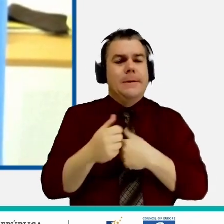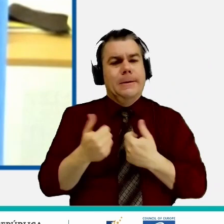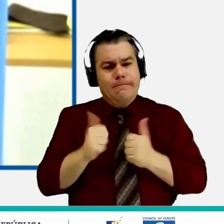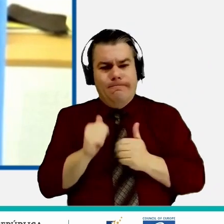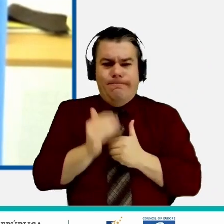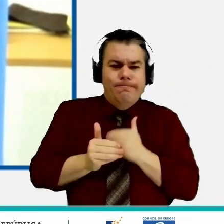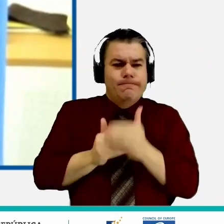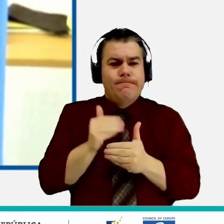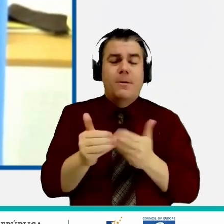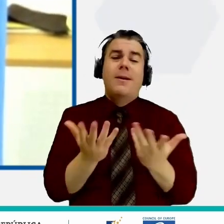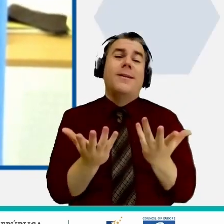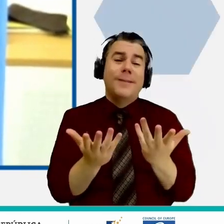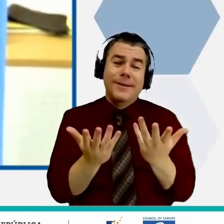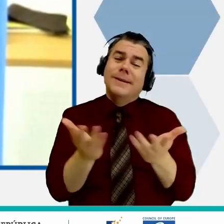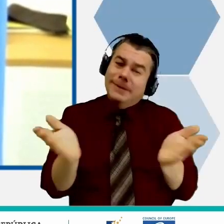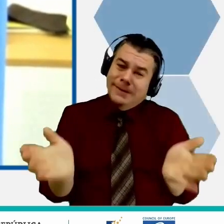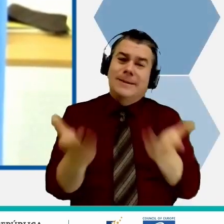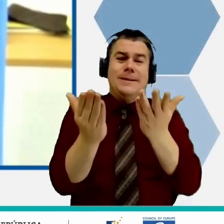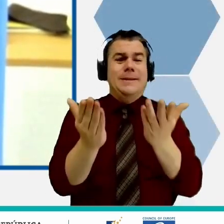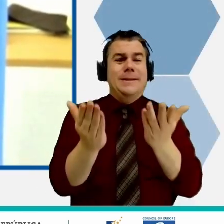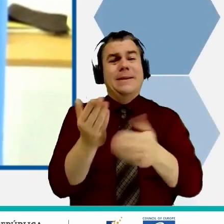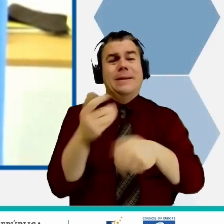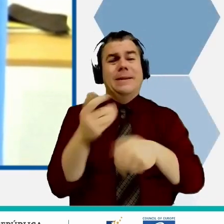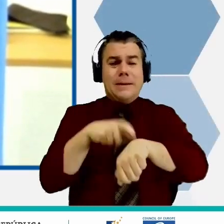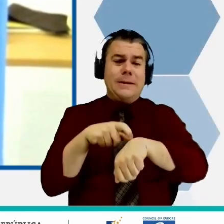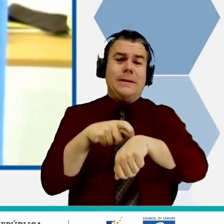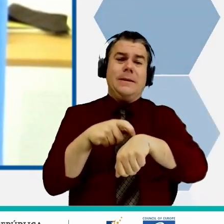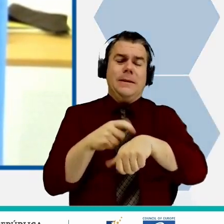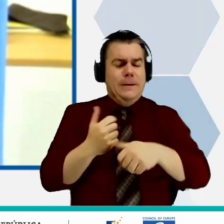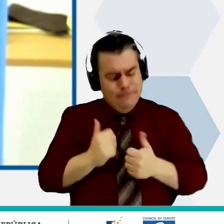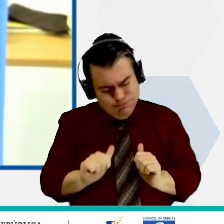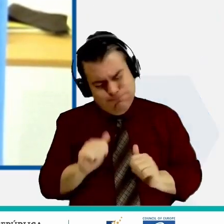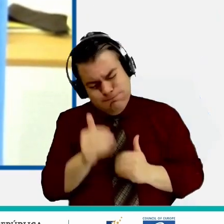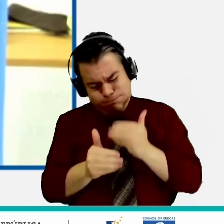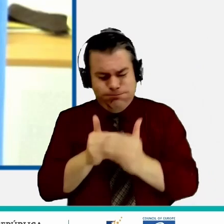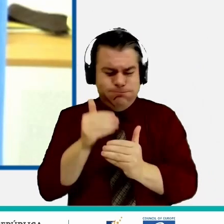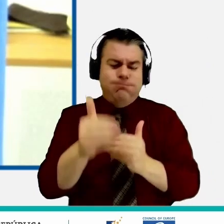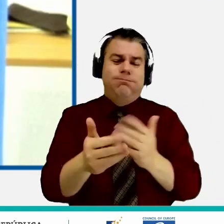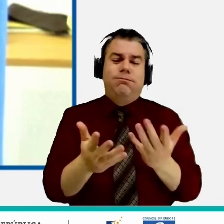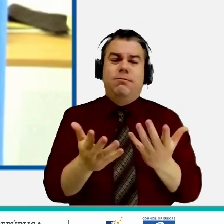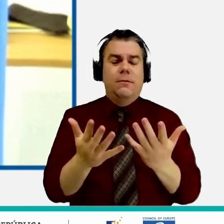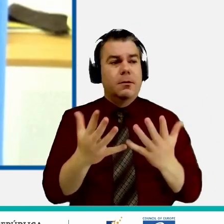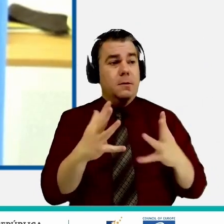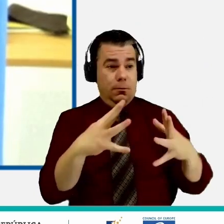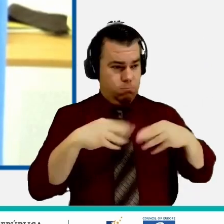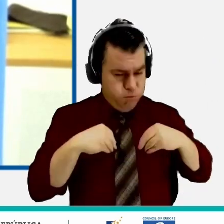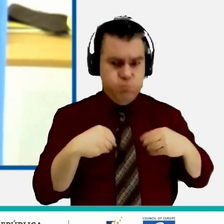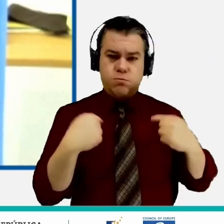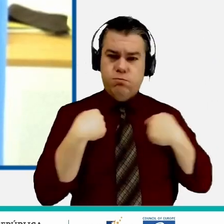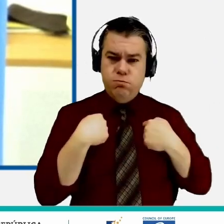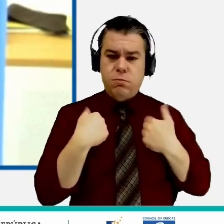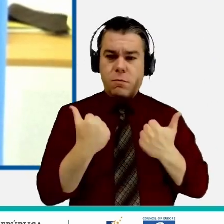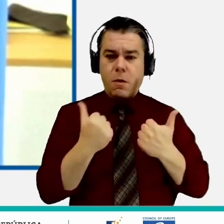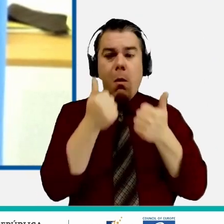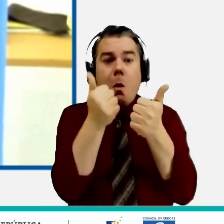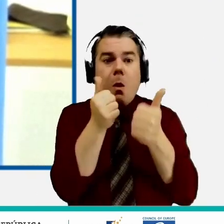worth investing effort and time, that the outcomes are better and more effective policies with strong ownership result, and that they